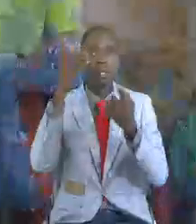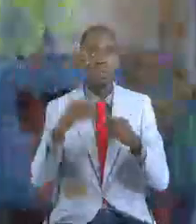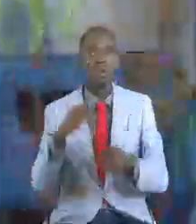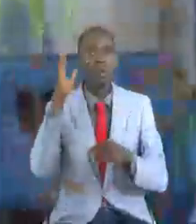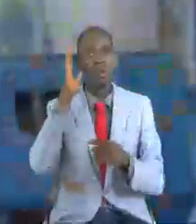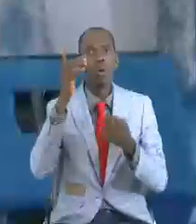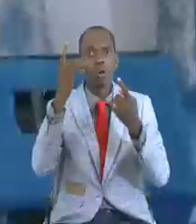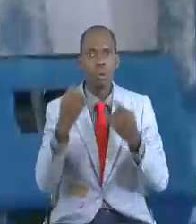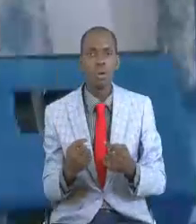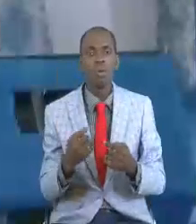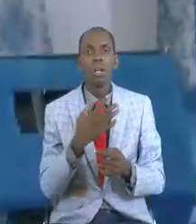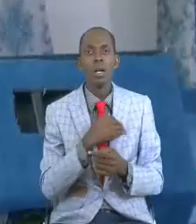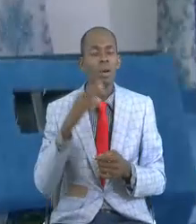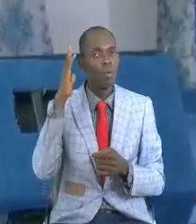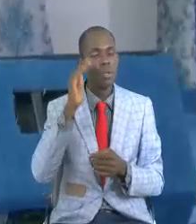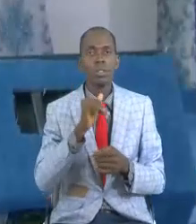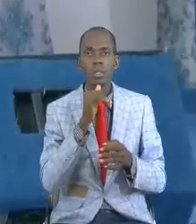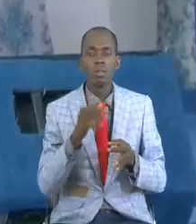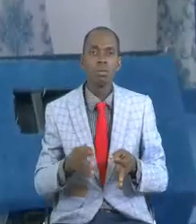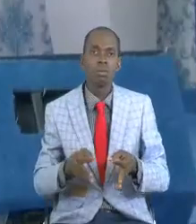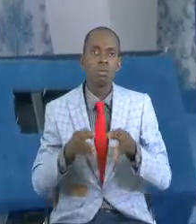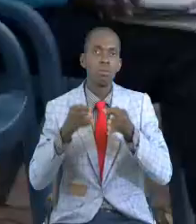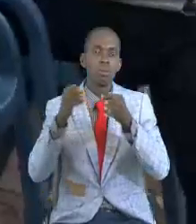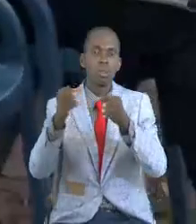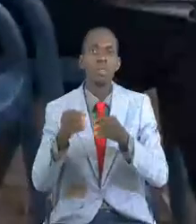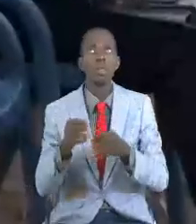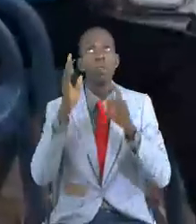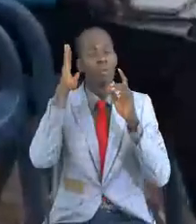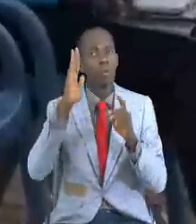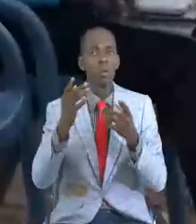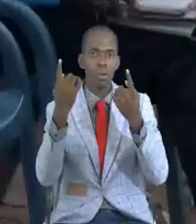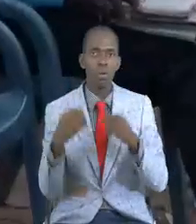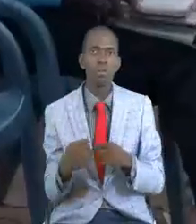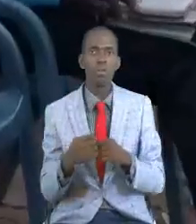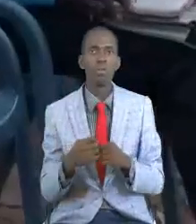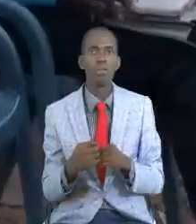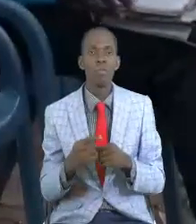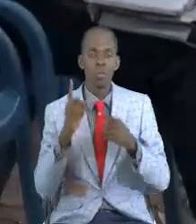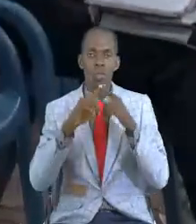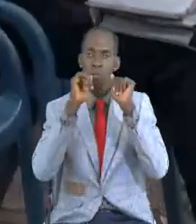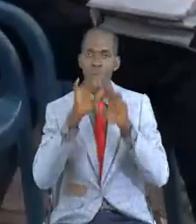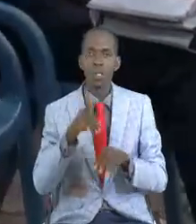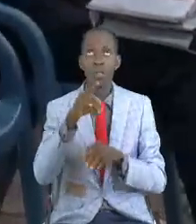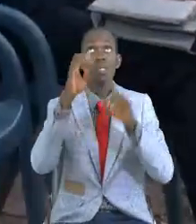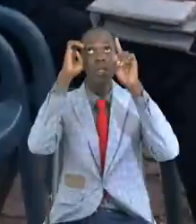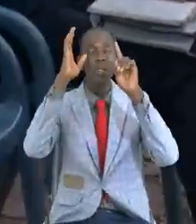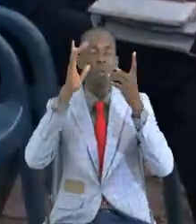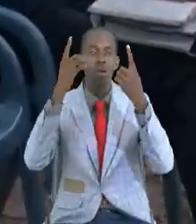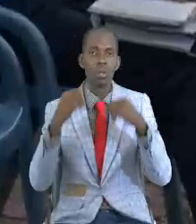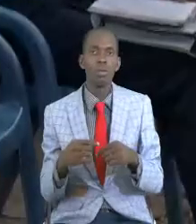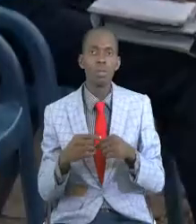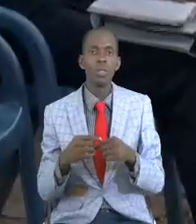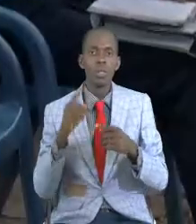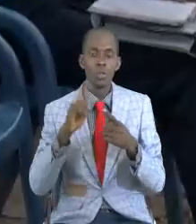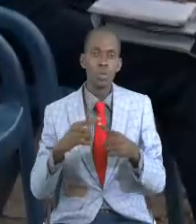come and will not tarry. He will come. To bless you, he will come. To take